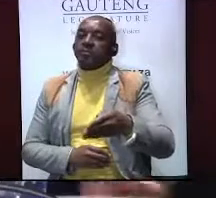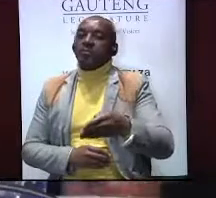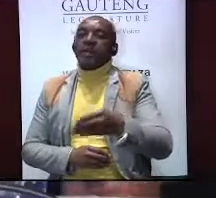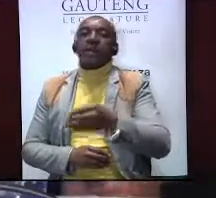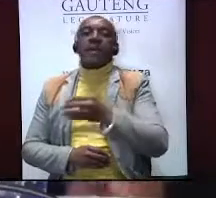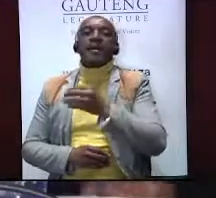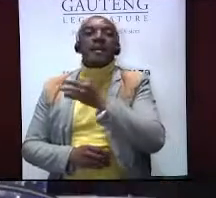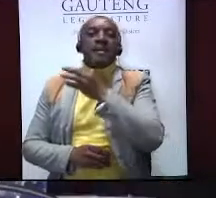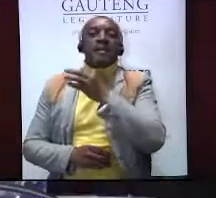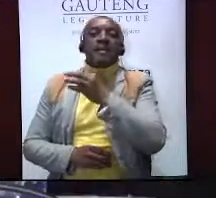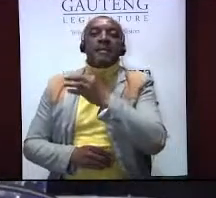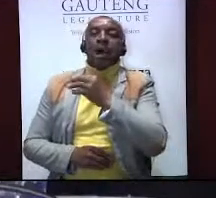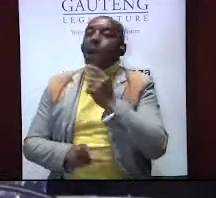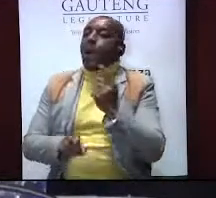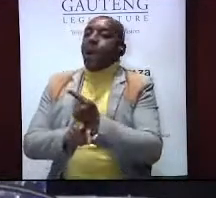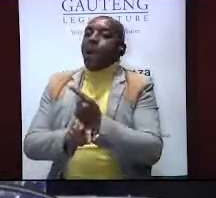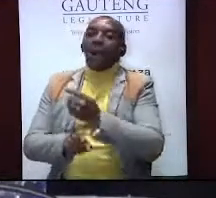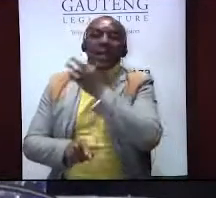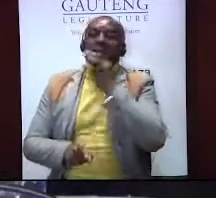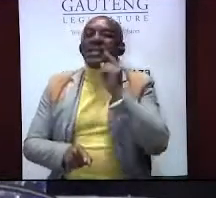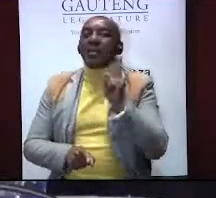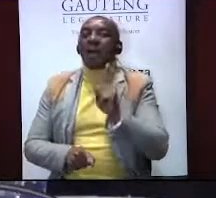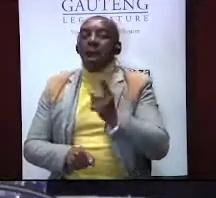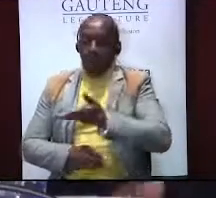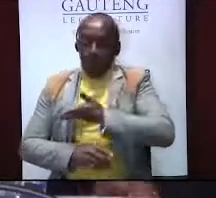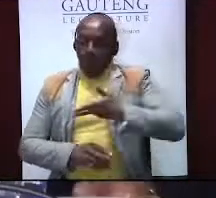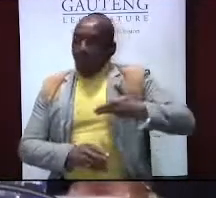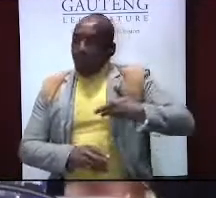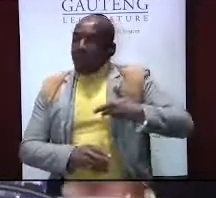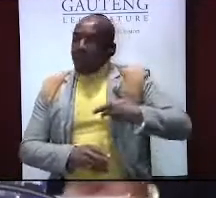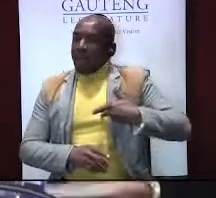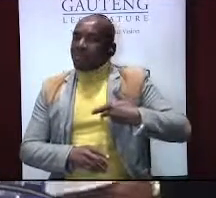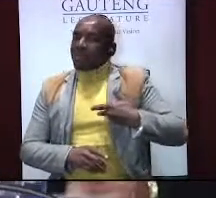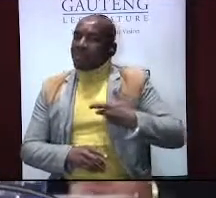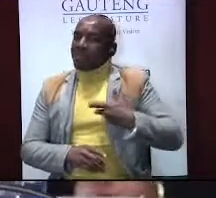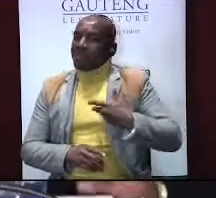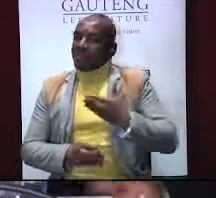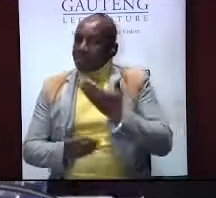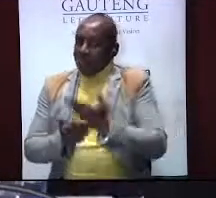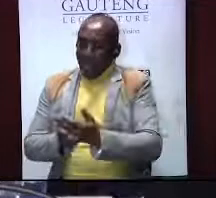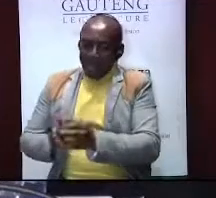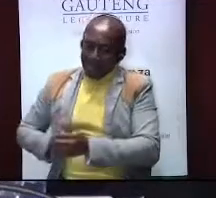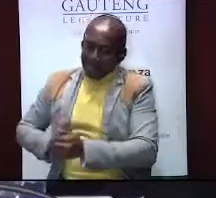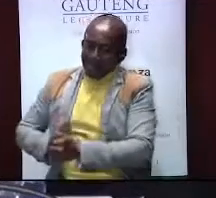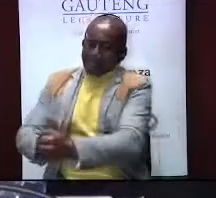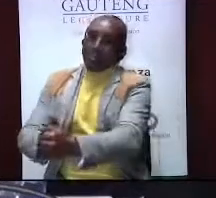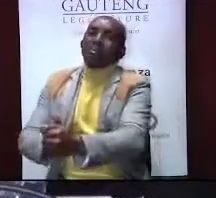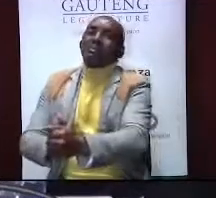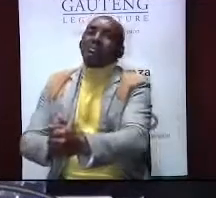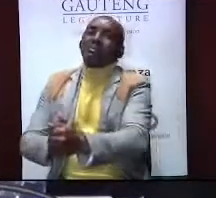Amen. Amen. Let us be socially significant.